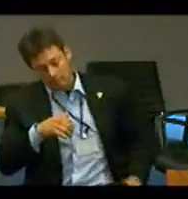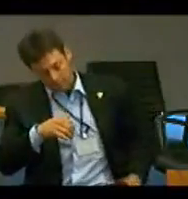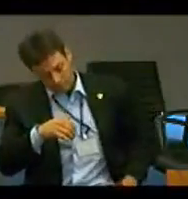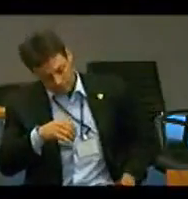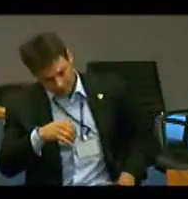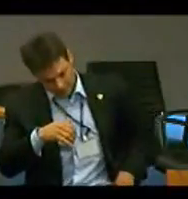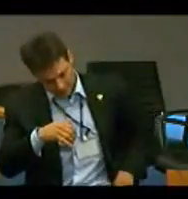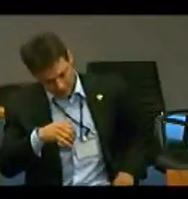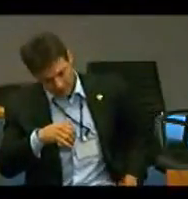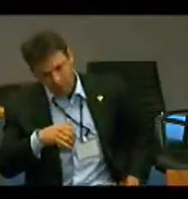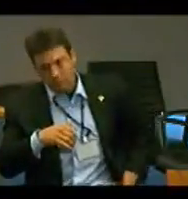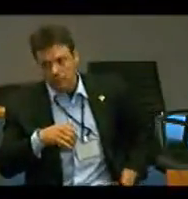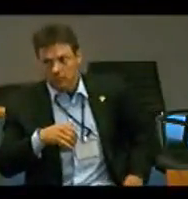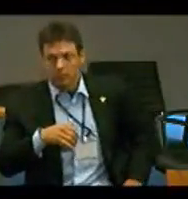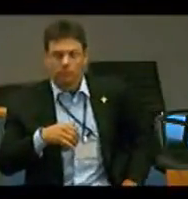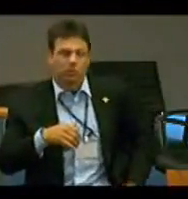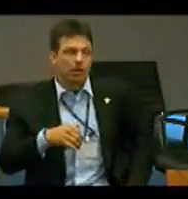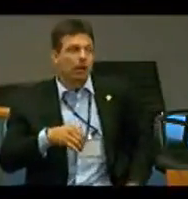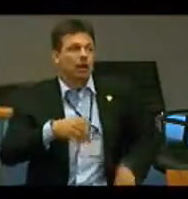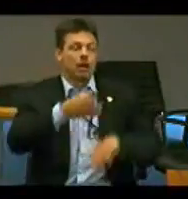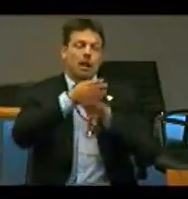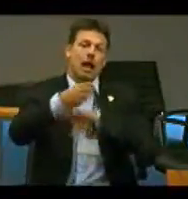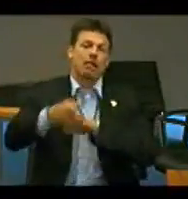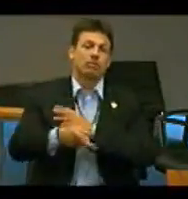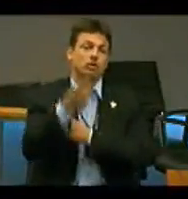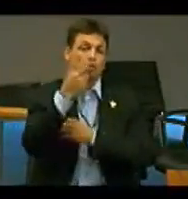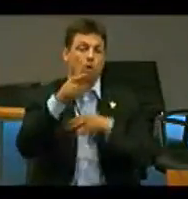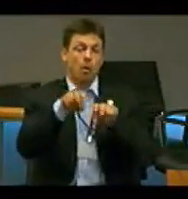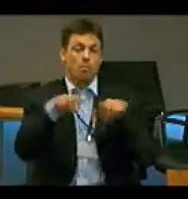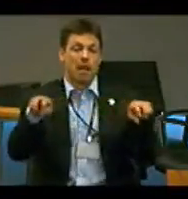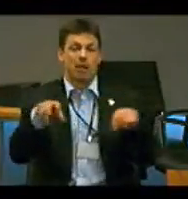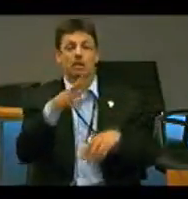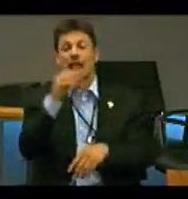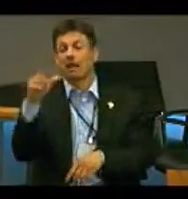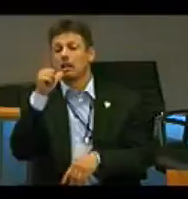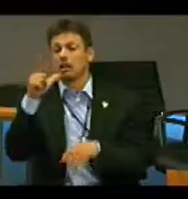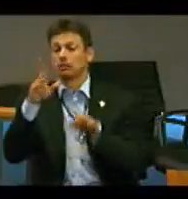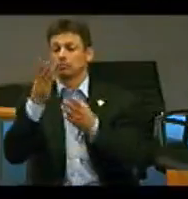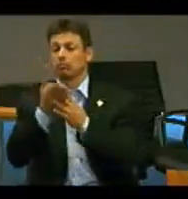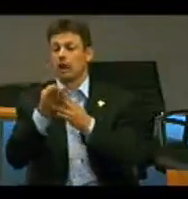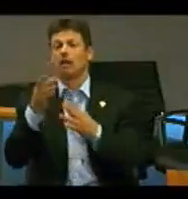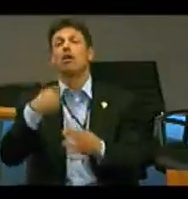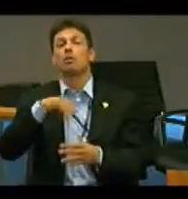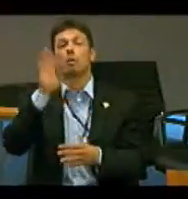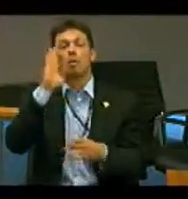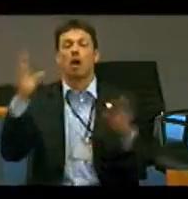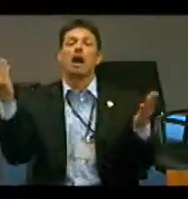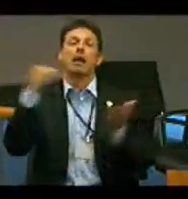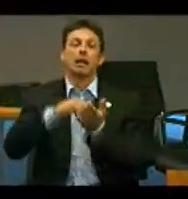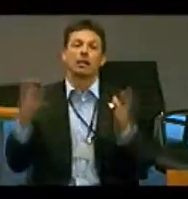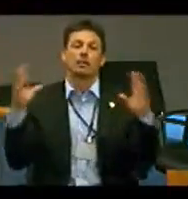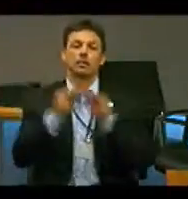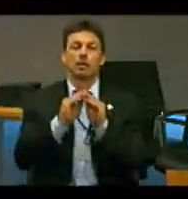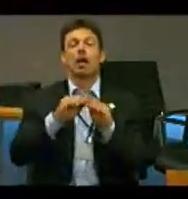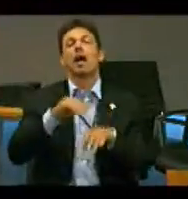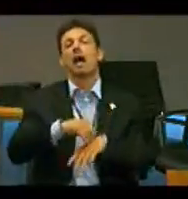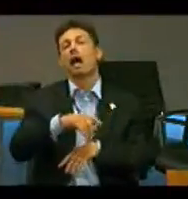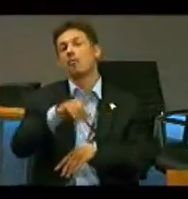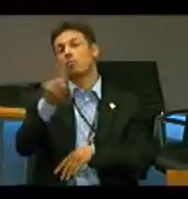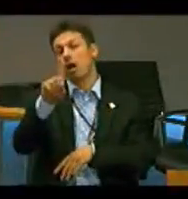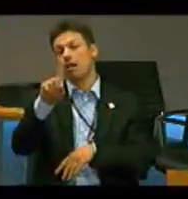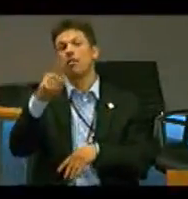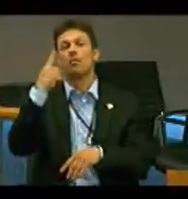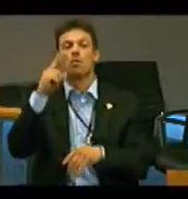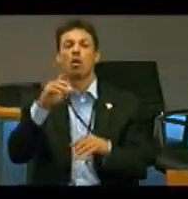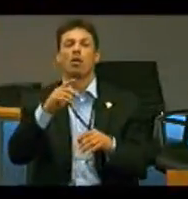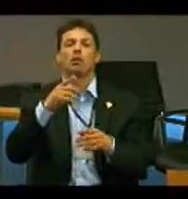to persons present. After the two panels and a lunch break, we will reconvene at 1 p.m. for a public comment period. If you're interested